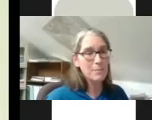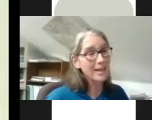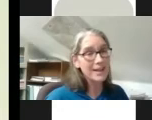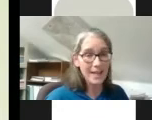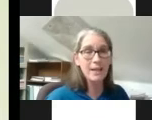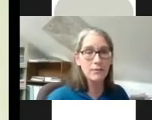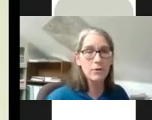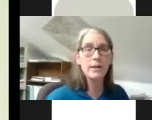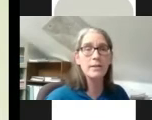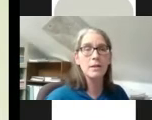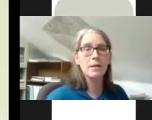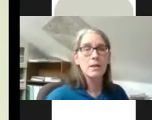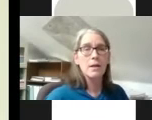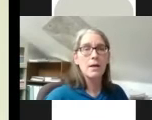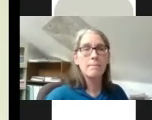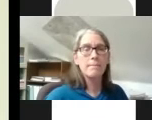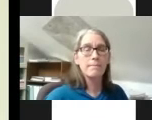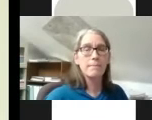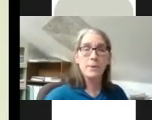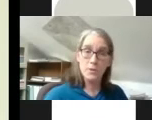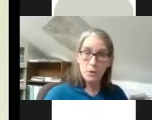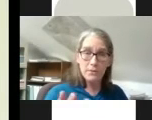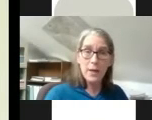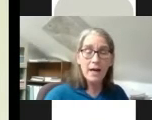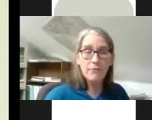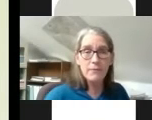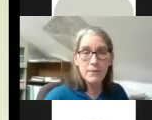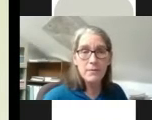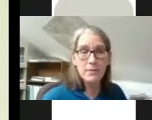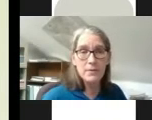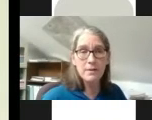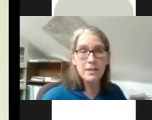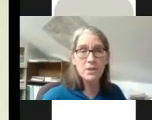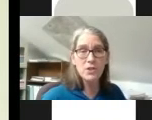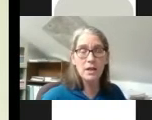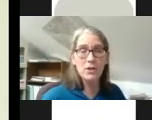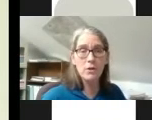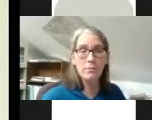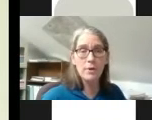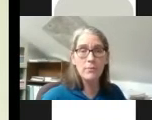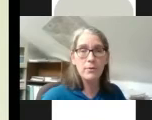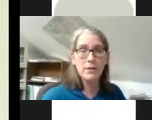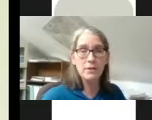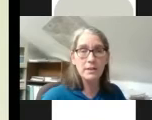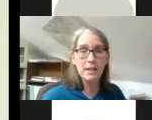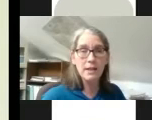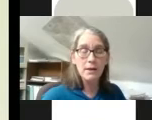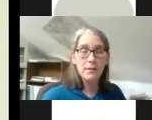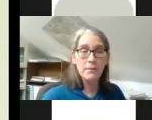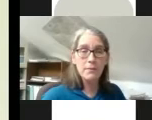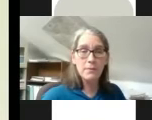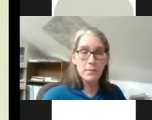birds, plants, and invertebrates. But so if you have some of these species on your property